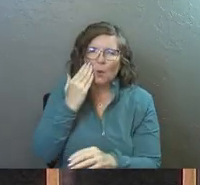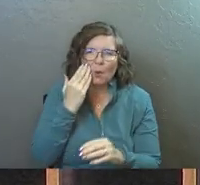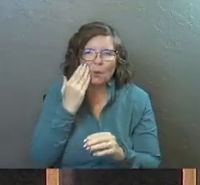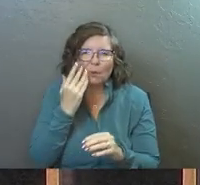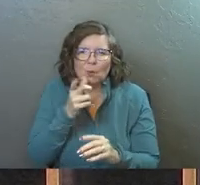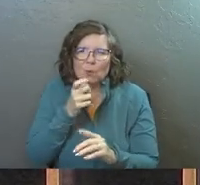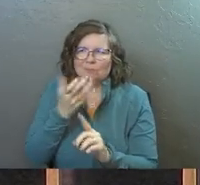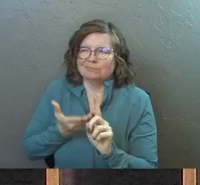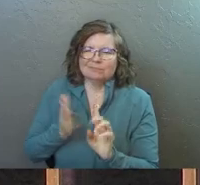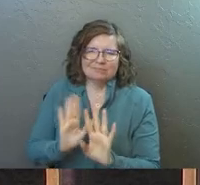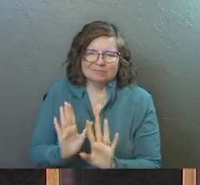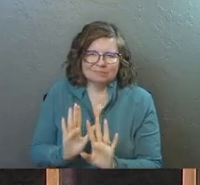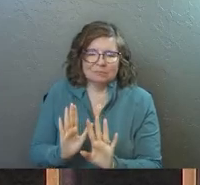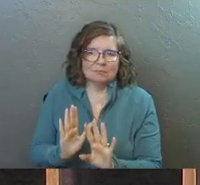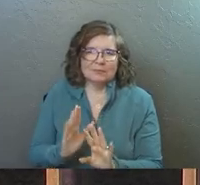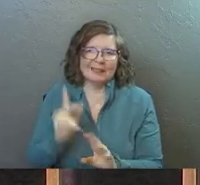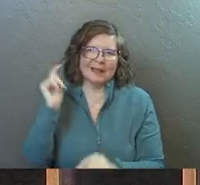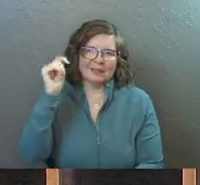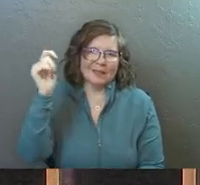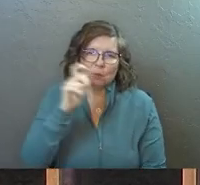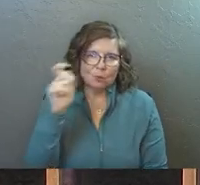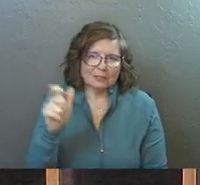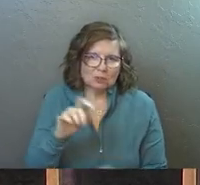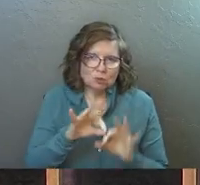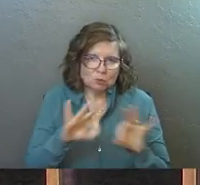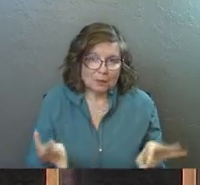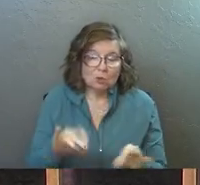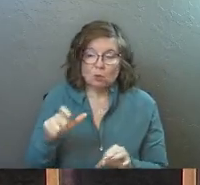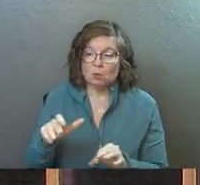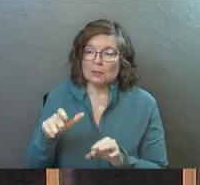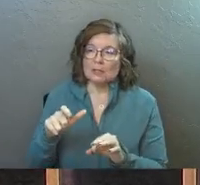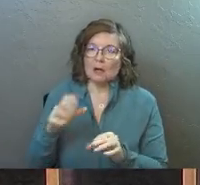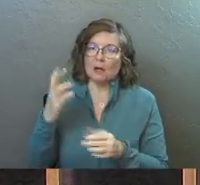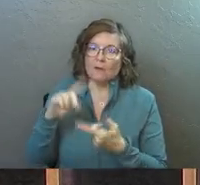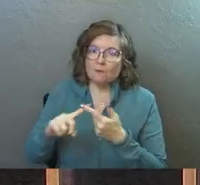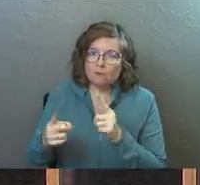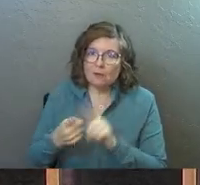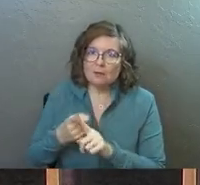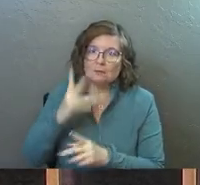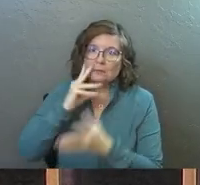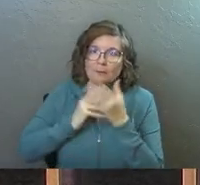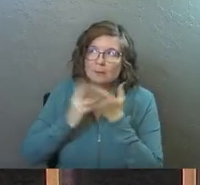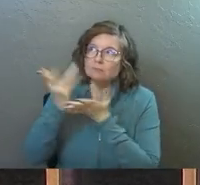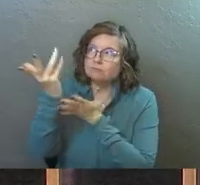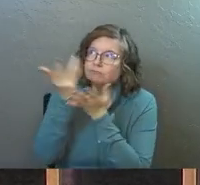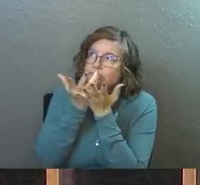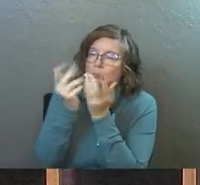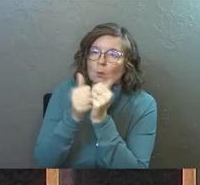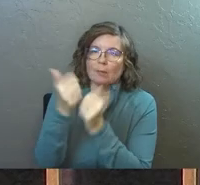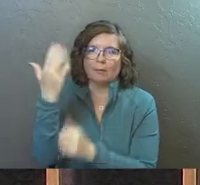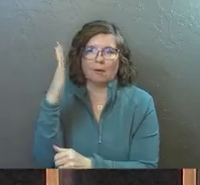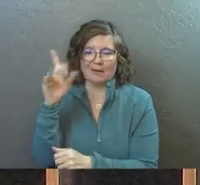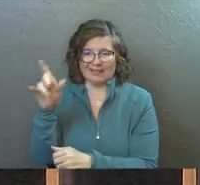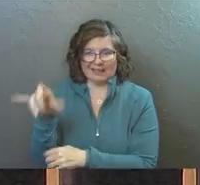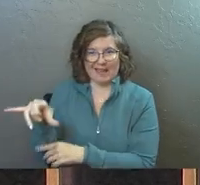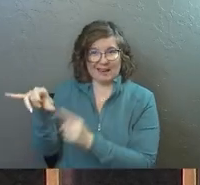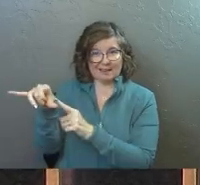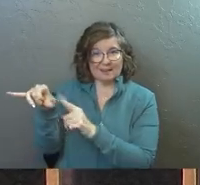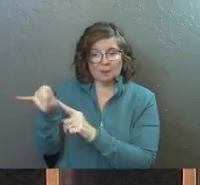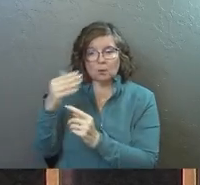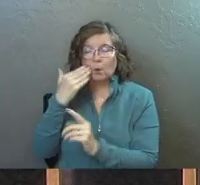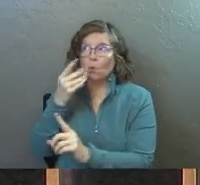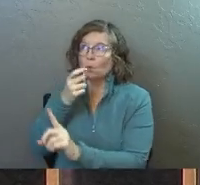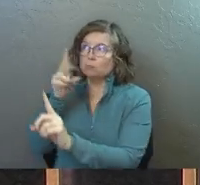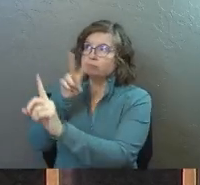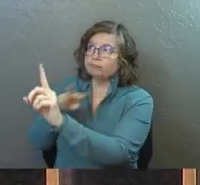about him, that's theology, right? You don't need a seminary degree. You need a walk of friendship with God, where you get to know